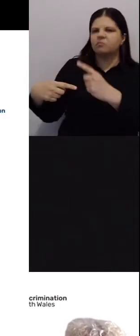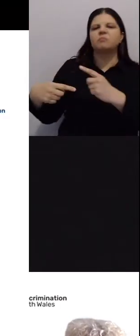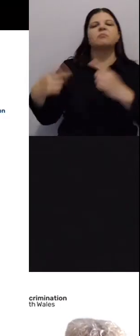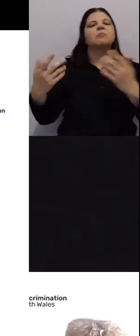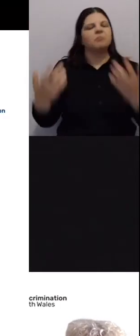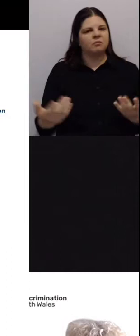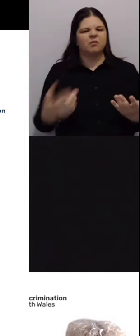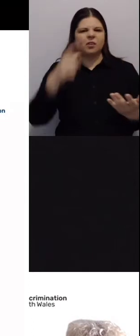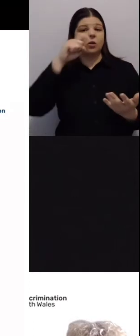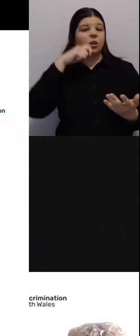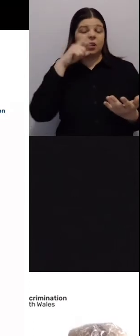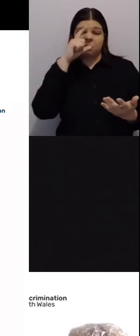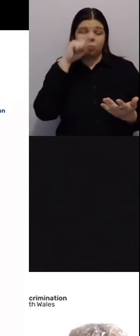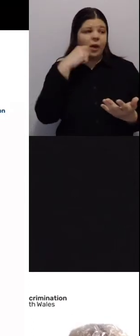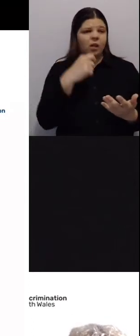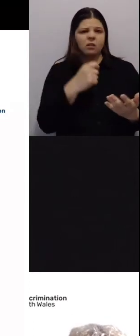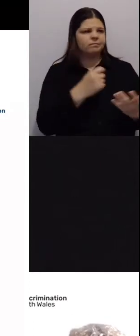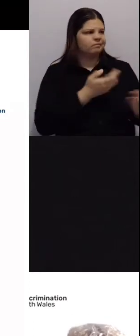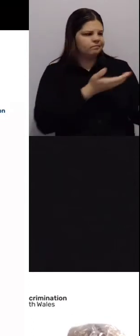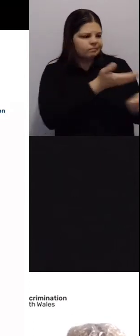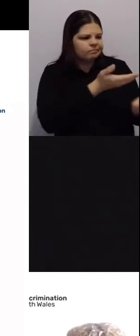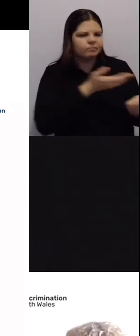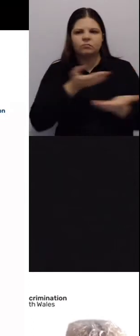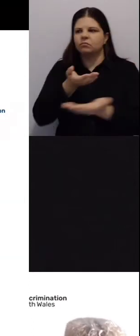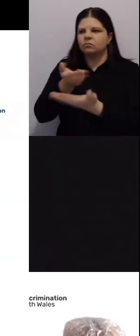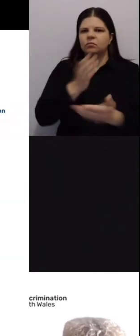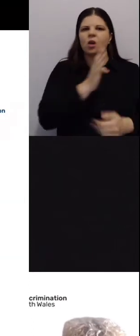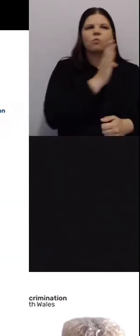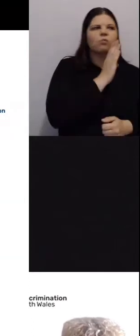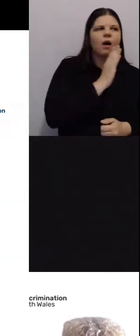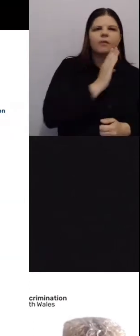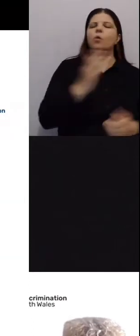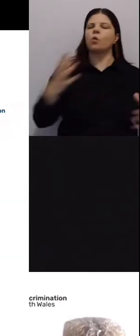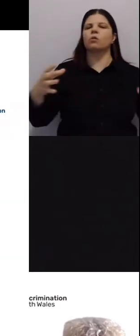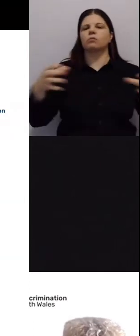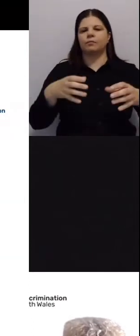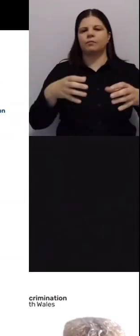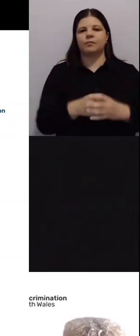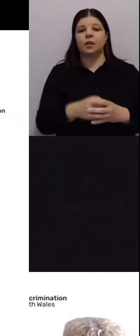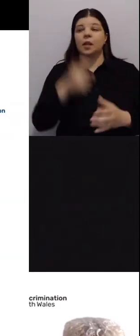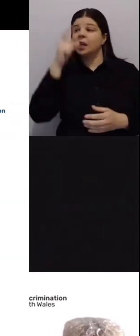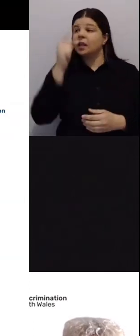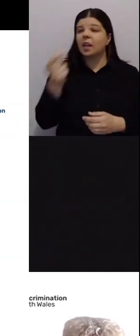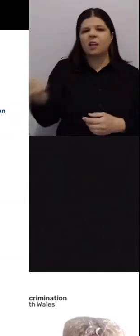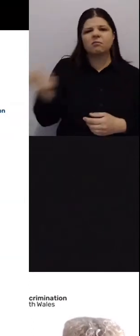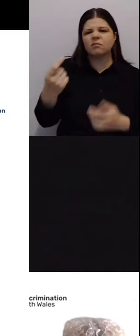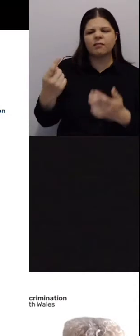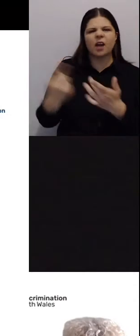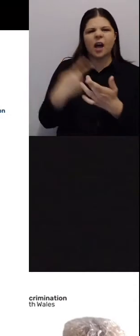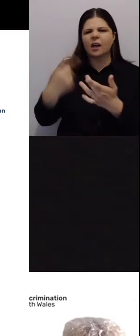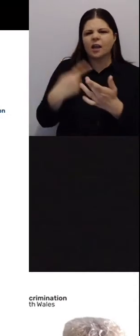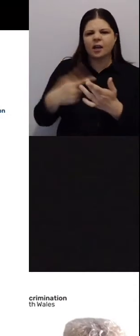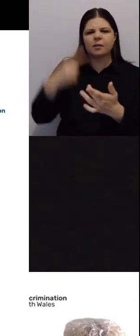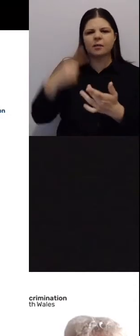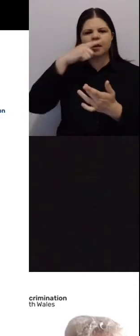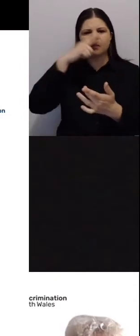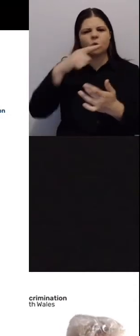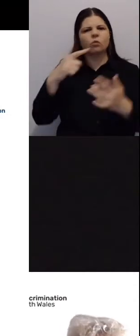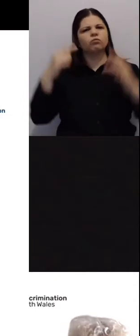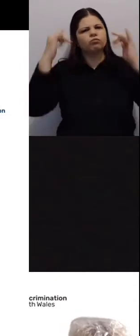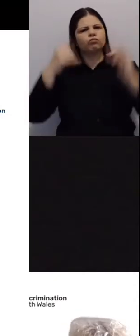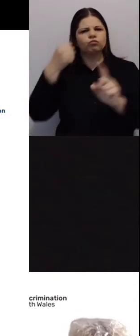sessions. And parties may request to have legal representatives, advocates, and or support people